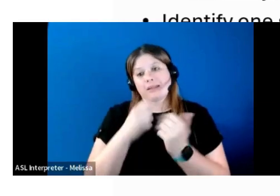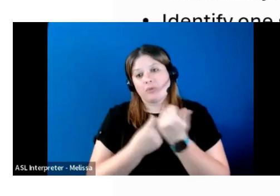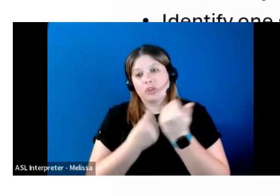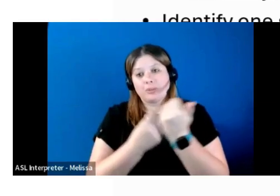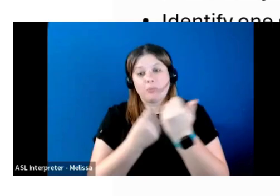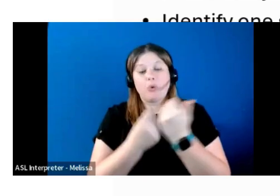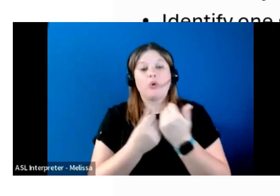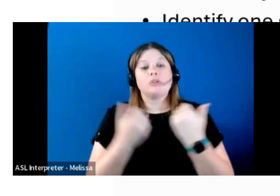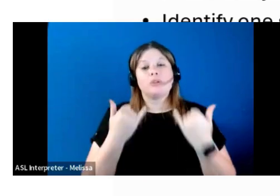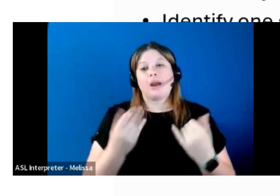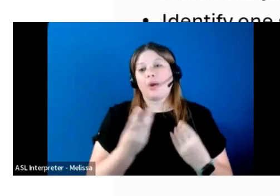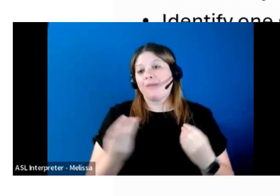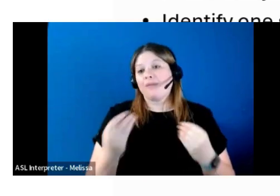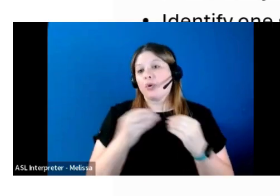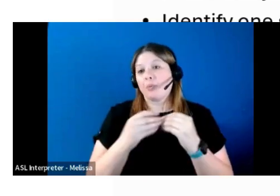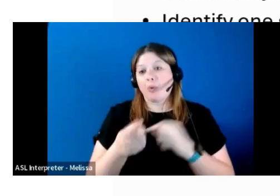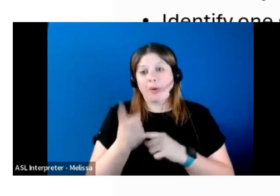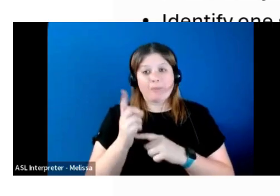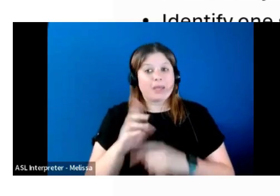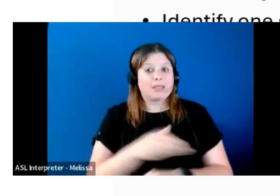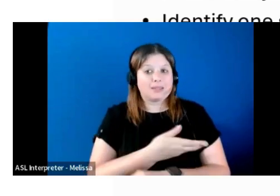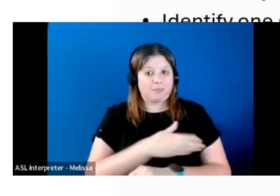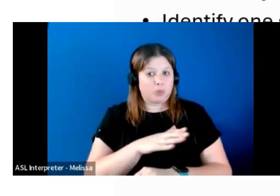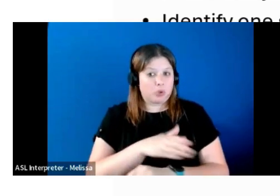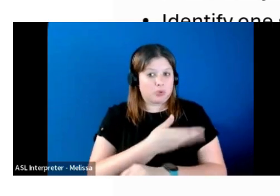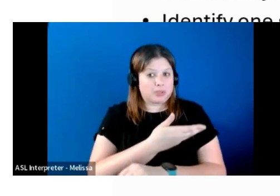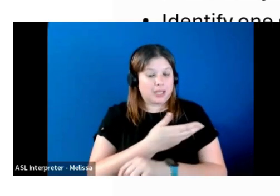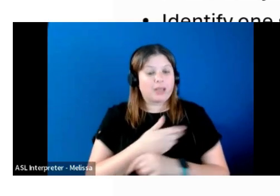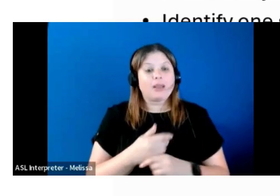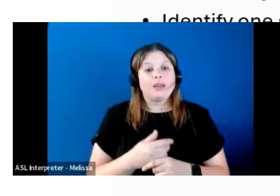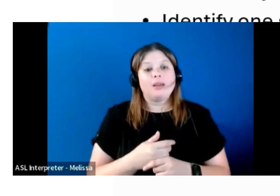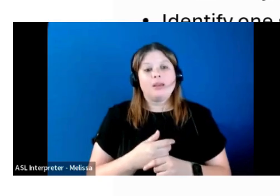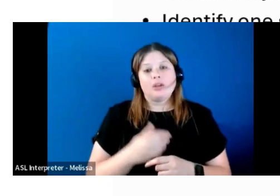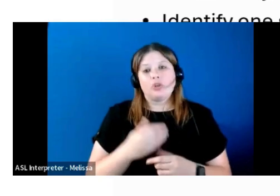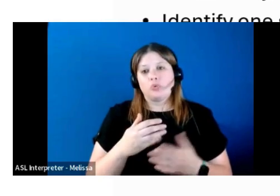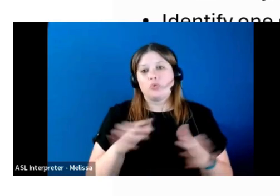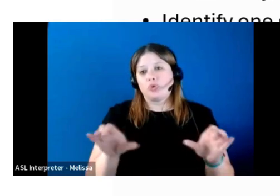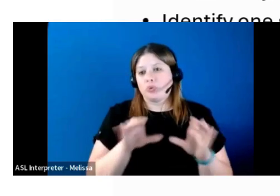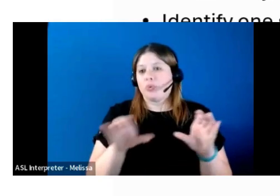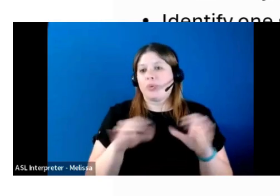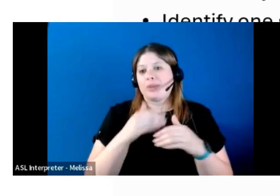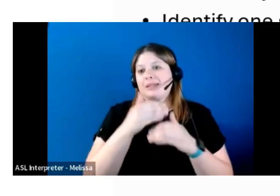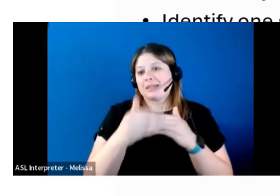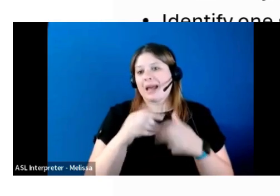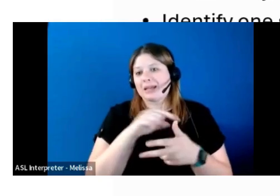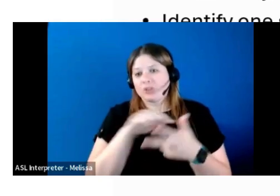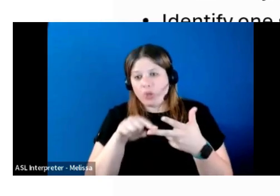of music to complete these next 3 steps.